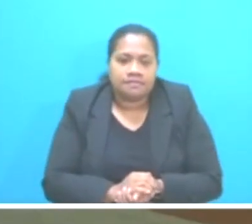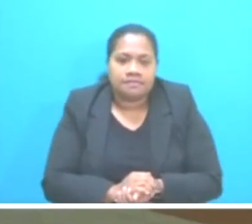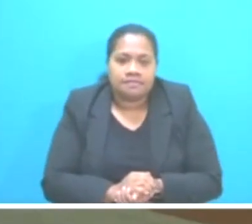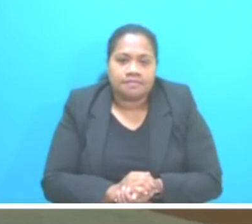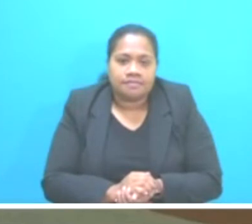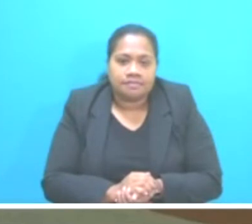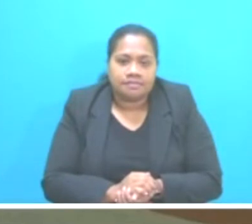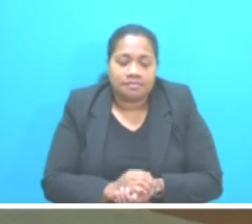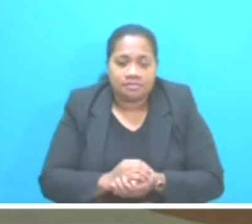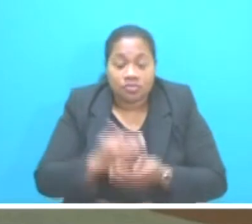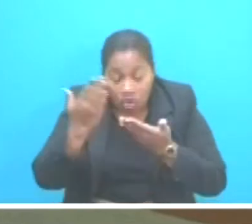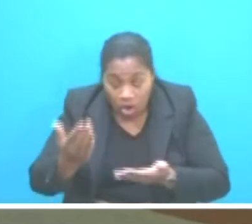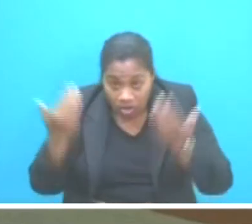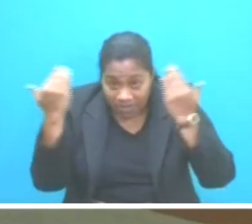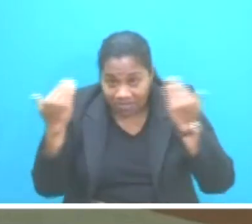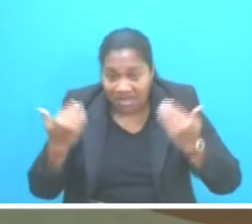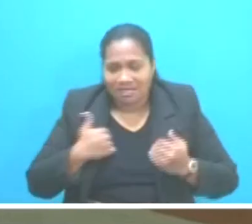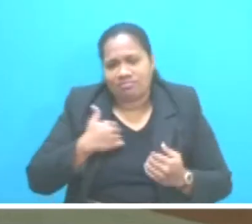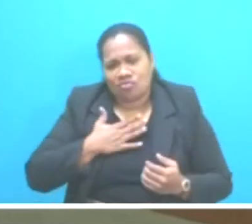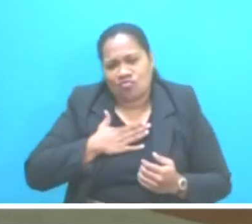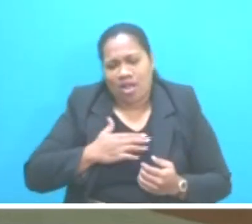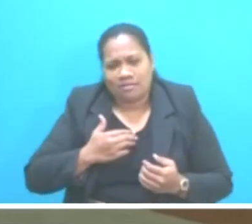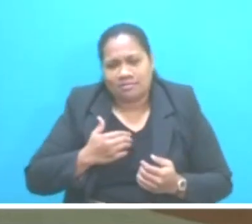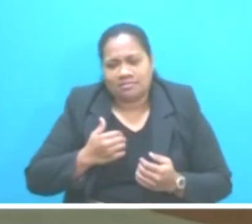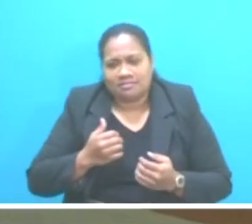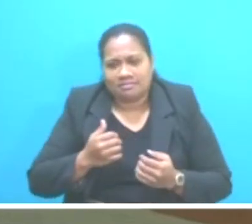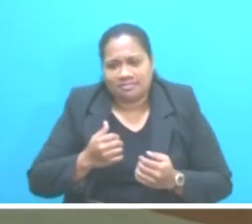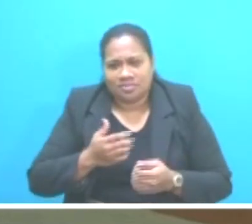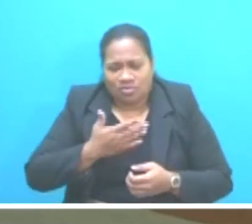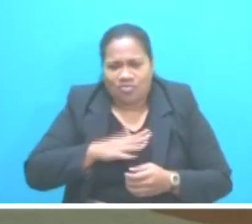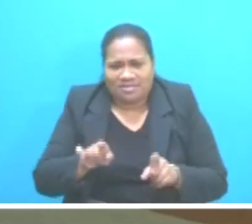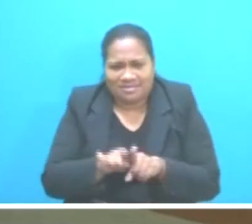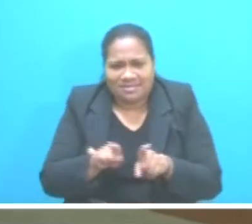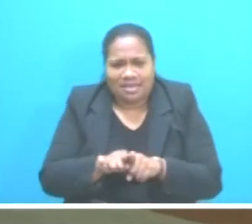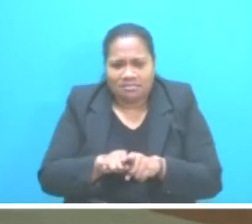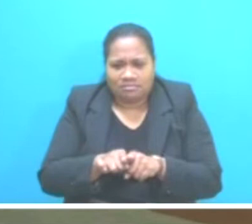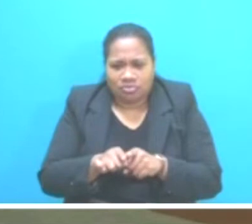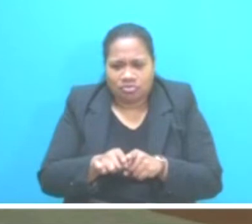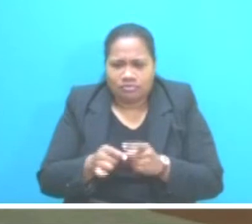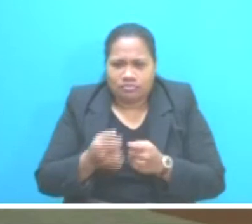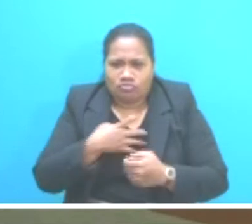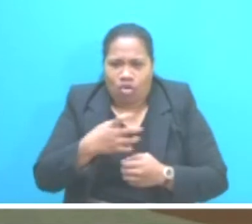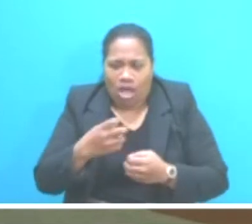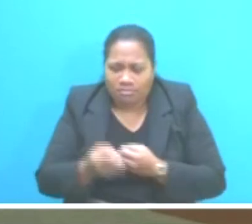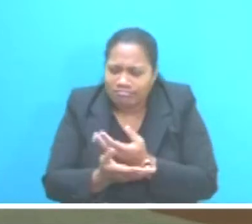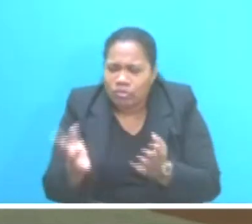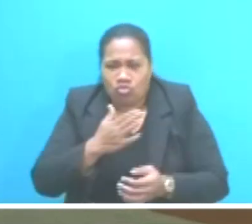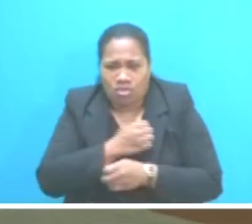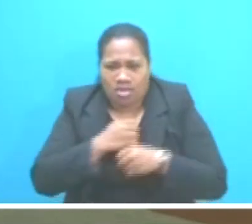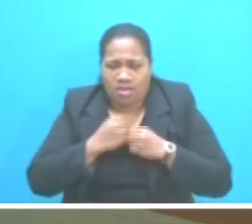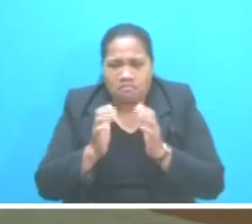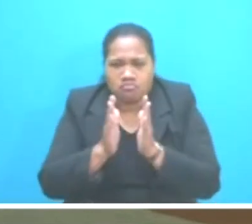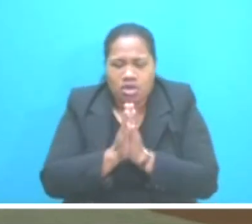Honourable Speaker, I also wish to extend prayer to our friends in Australia and California who are living through the